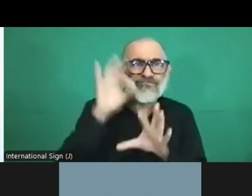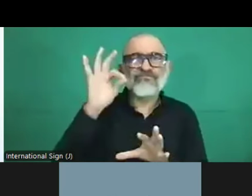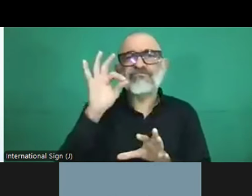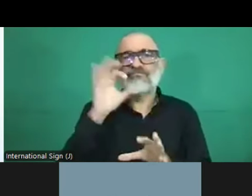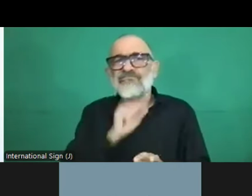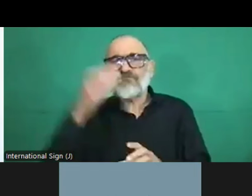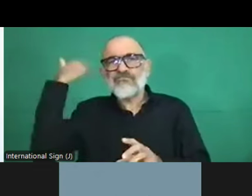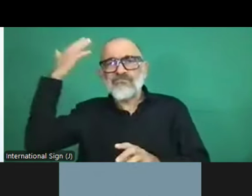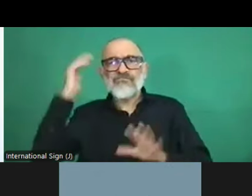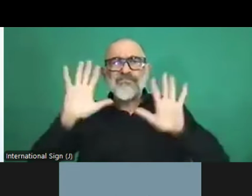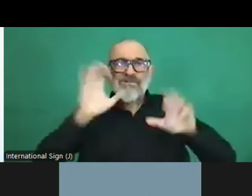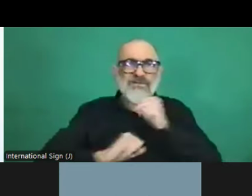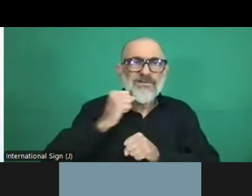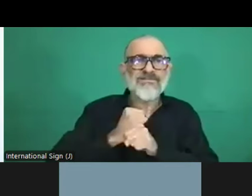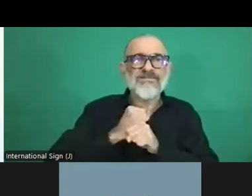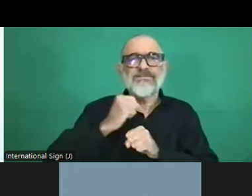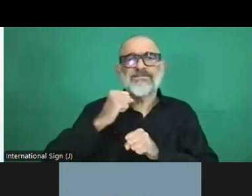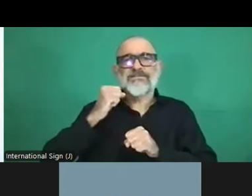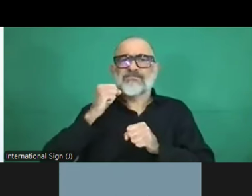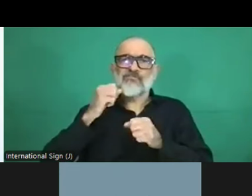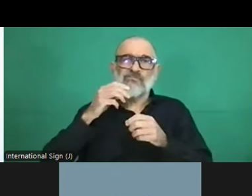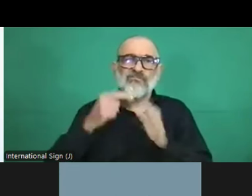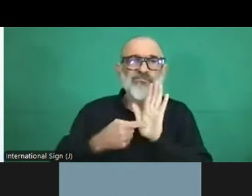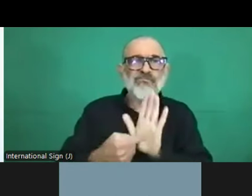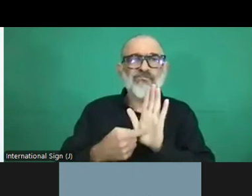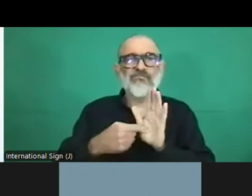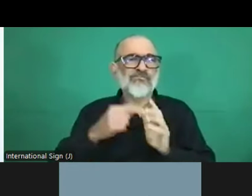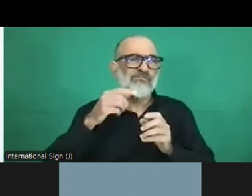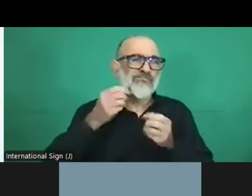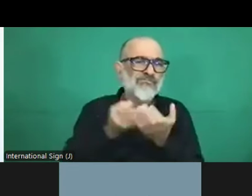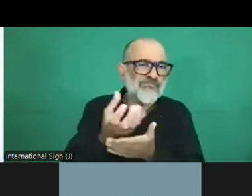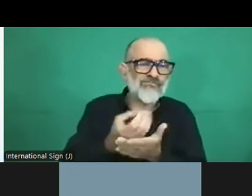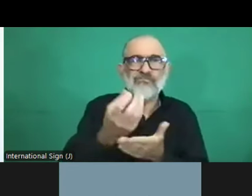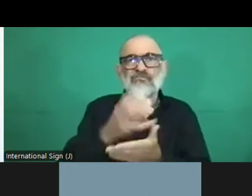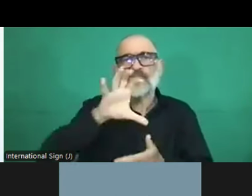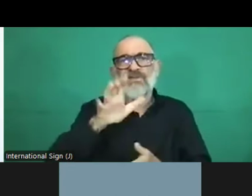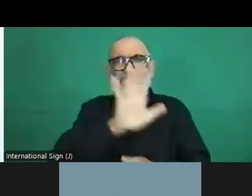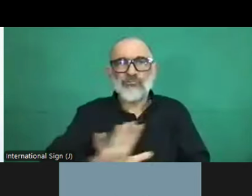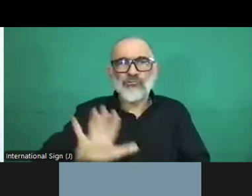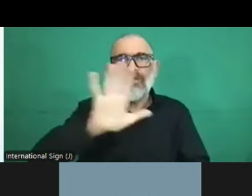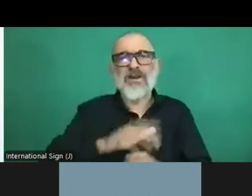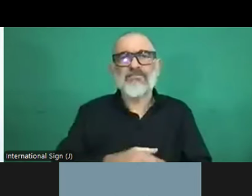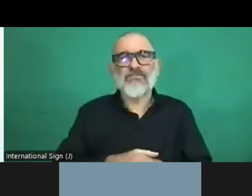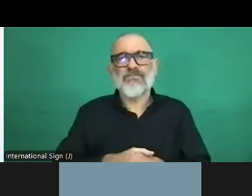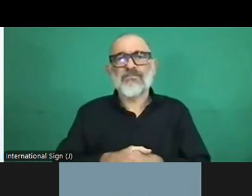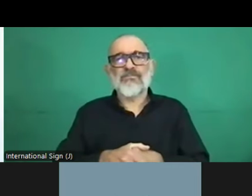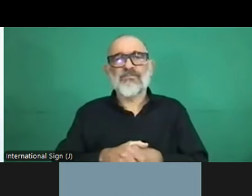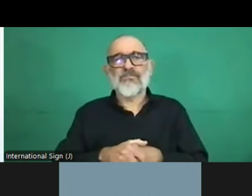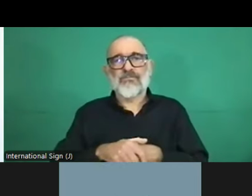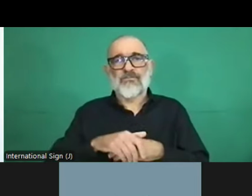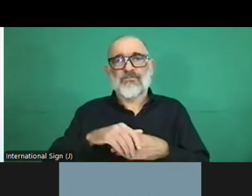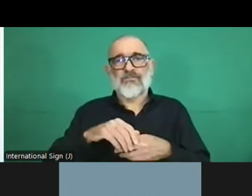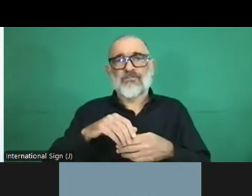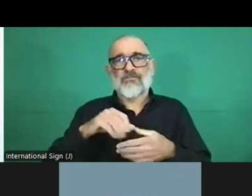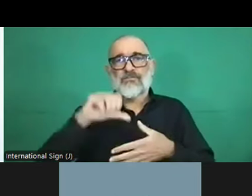dedicated to centrada the en el primary informe attention of regional health titulado that is focused on the Avances hacia regional la salud report basada en la called región de las A Américas, Progress in the Region of abordar the las necesidades Americas to